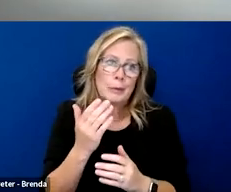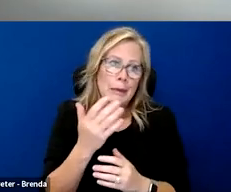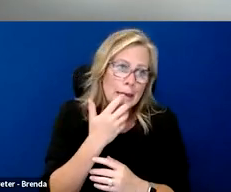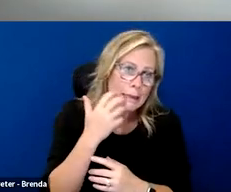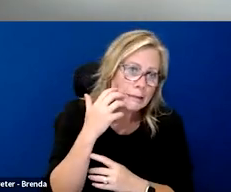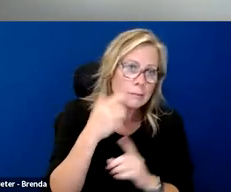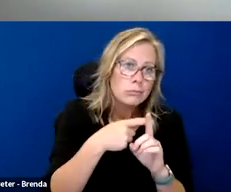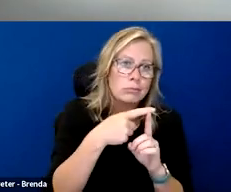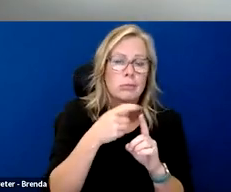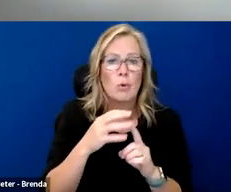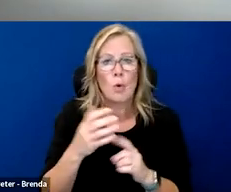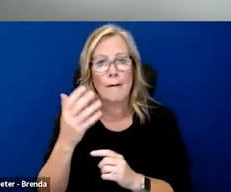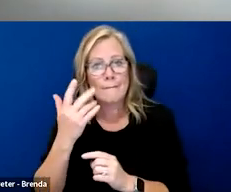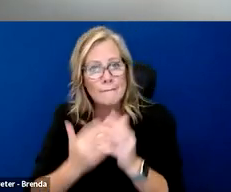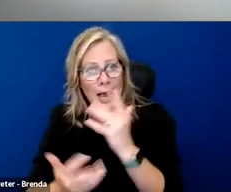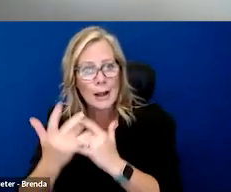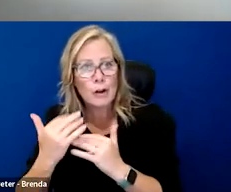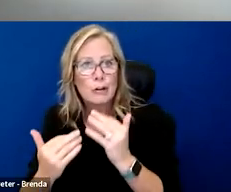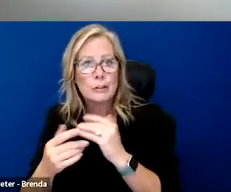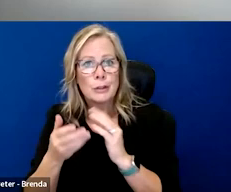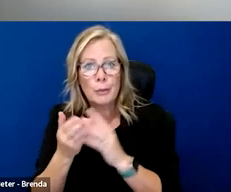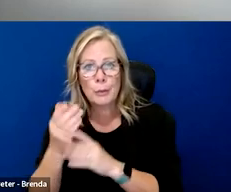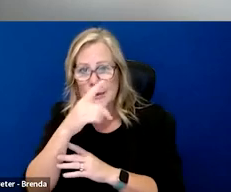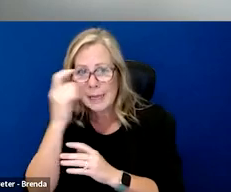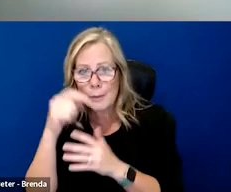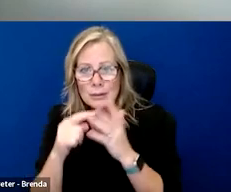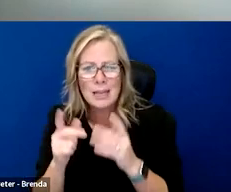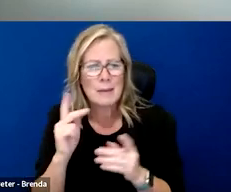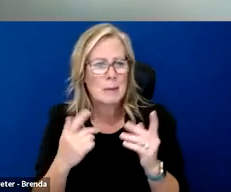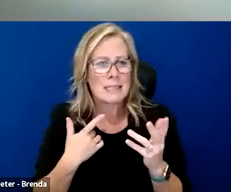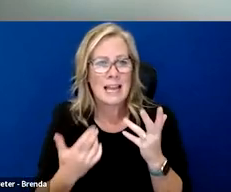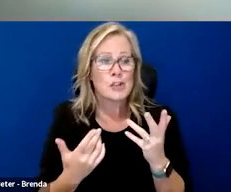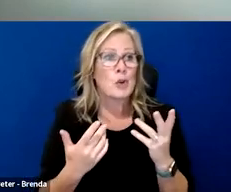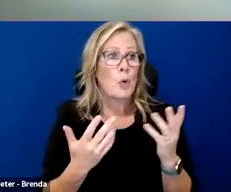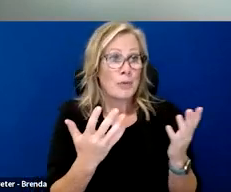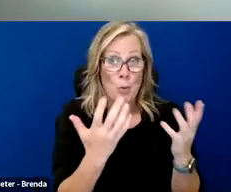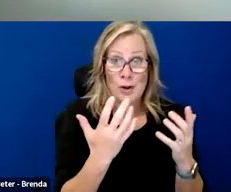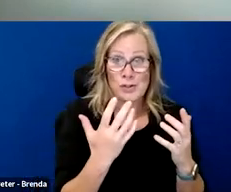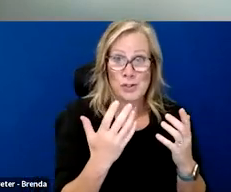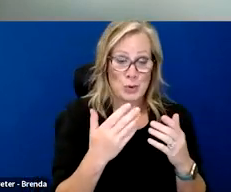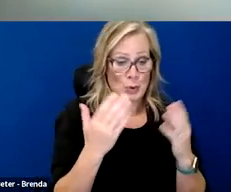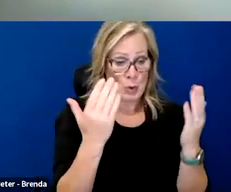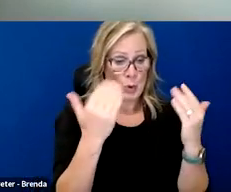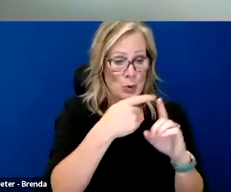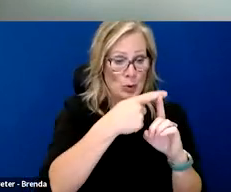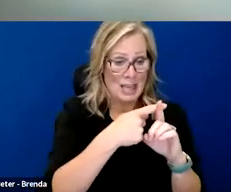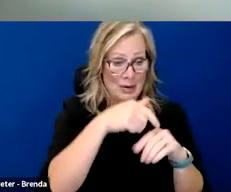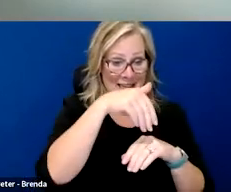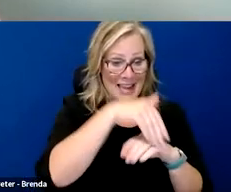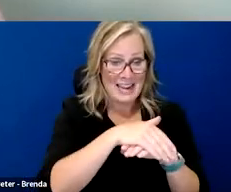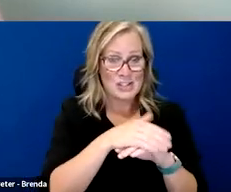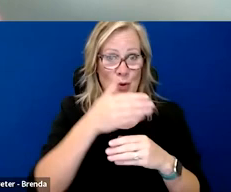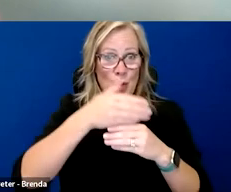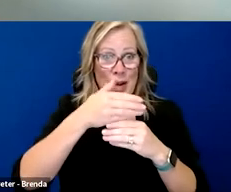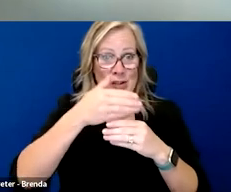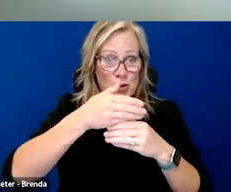are looking at this tension between opening windows in the evening to cool a space off, but then also wanting to keep windows closed